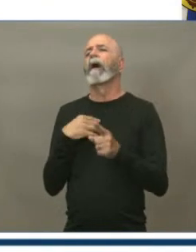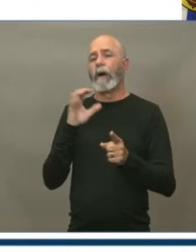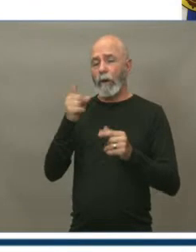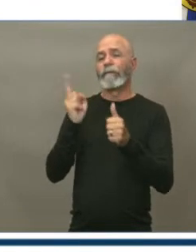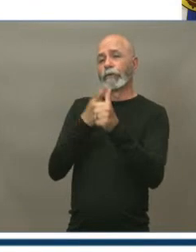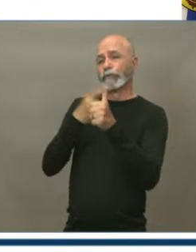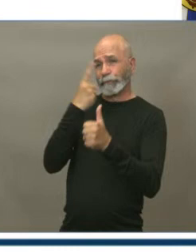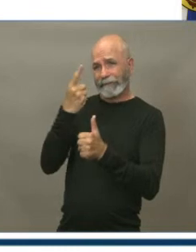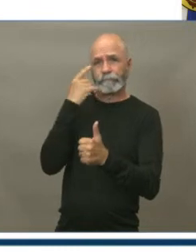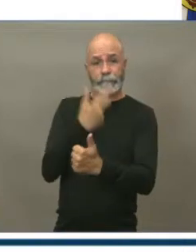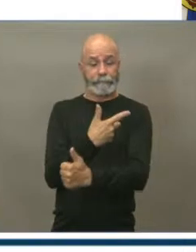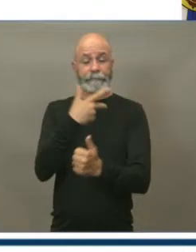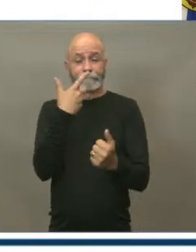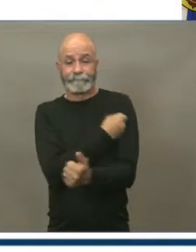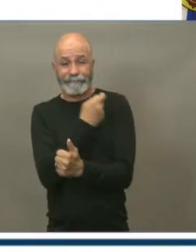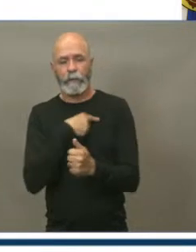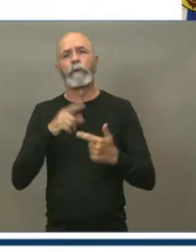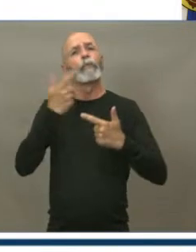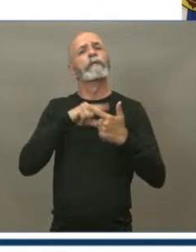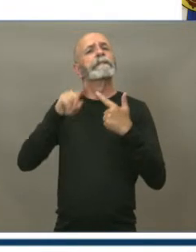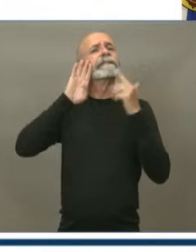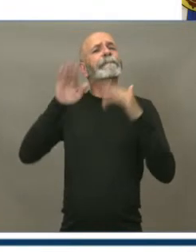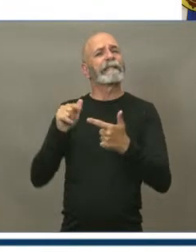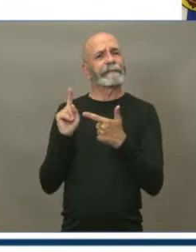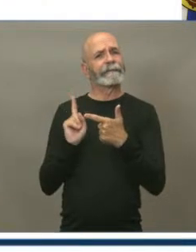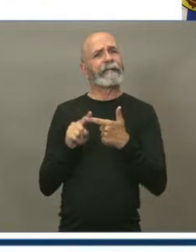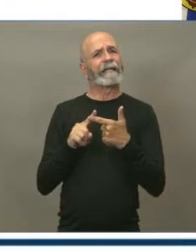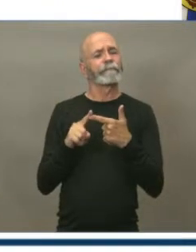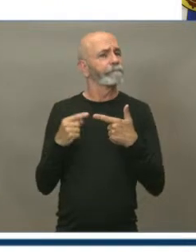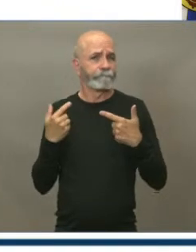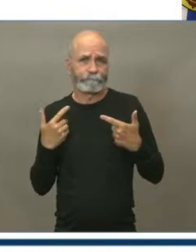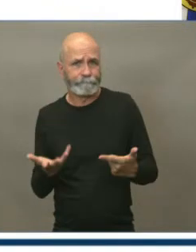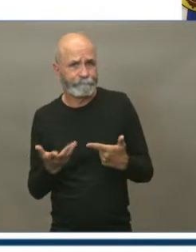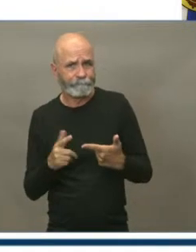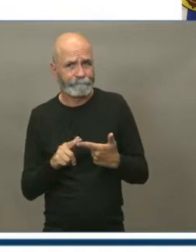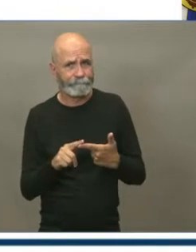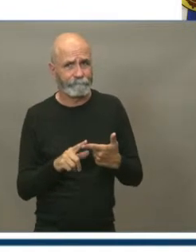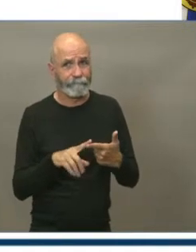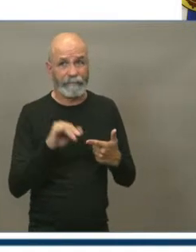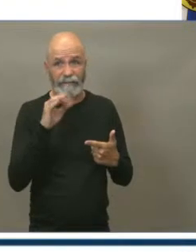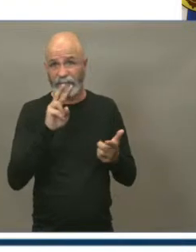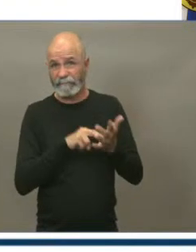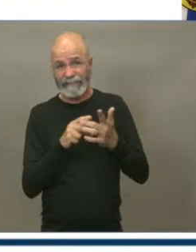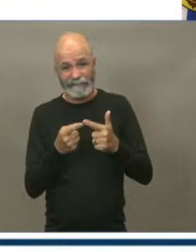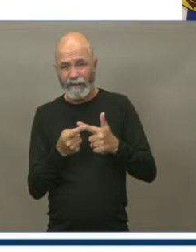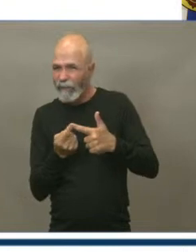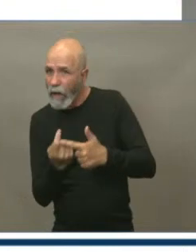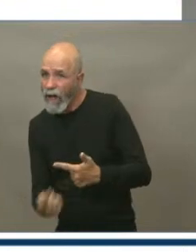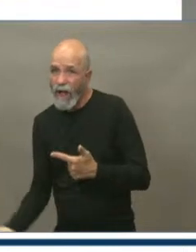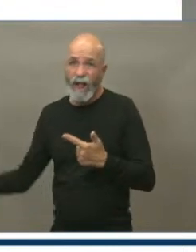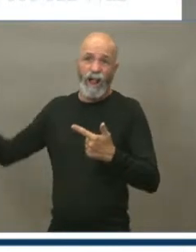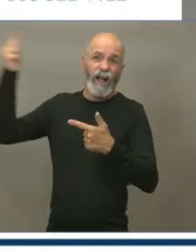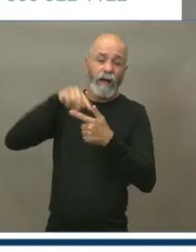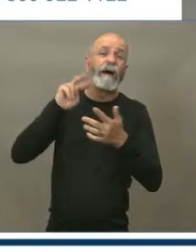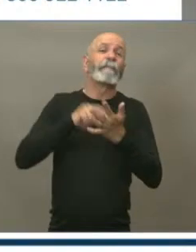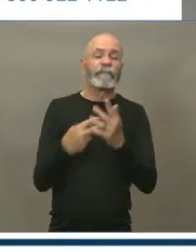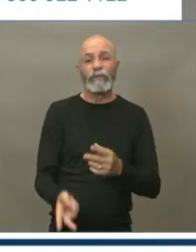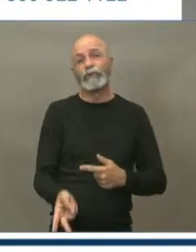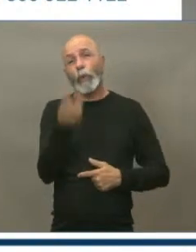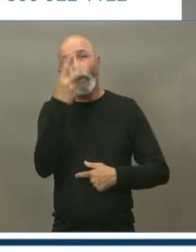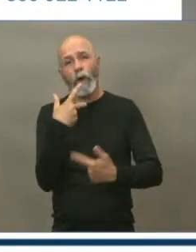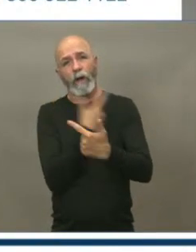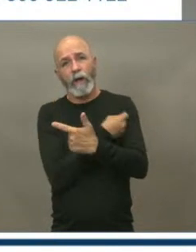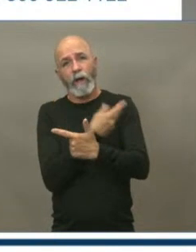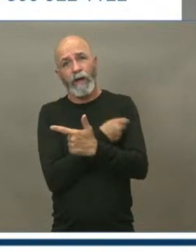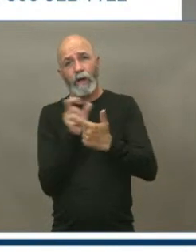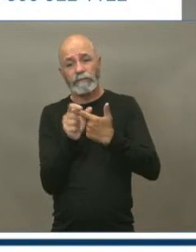And do you expect that there will be people who have to restart and get 2 new doses? So first of all, we recognize, and as part of our